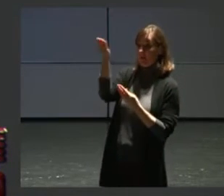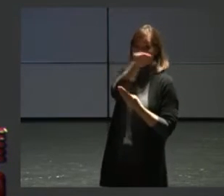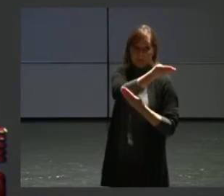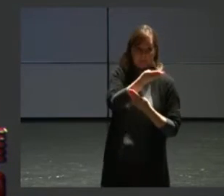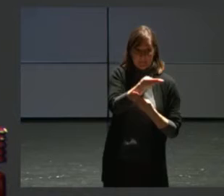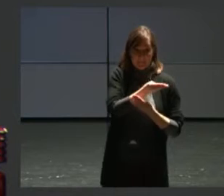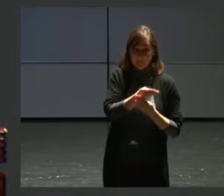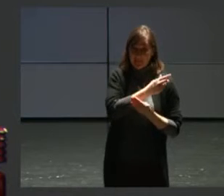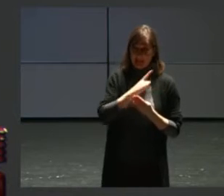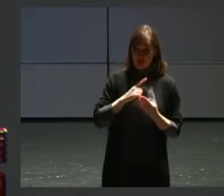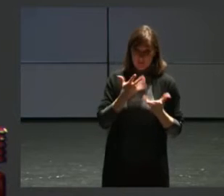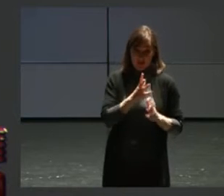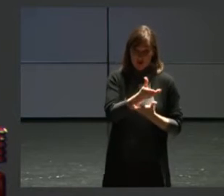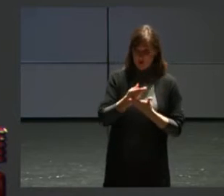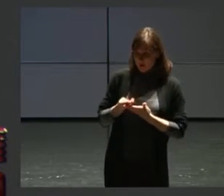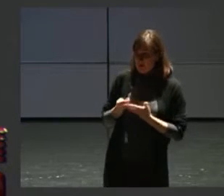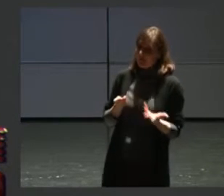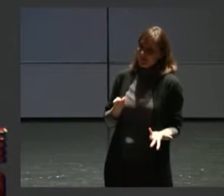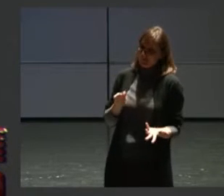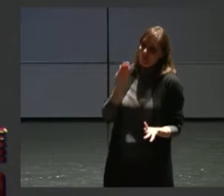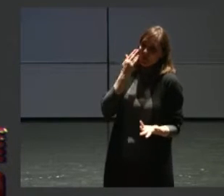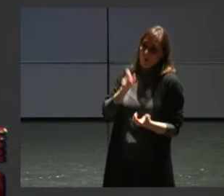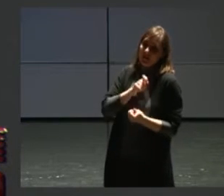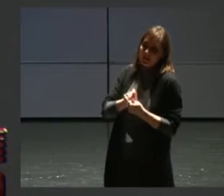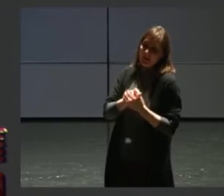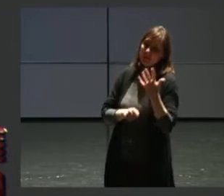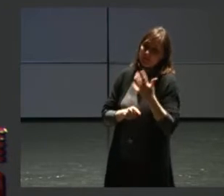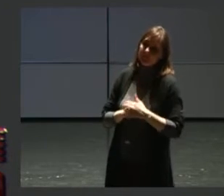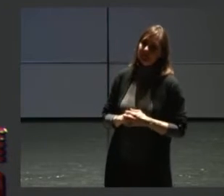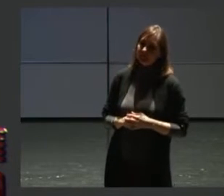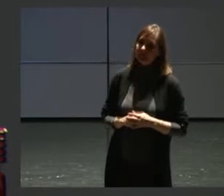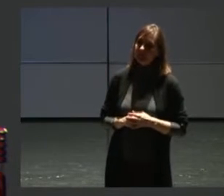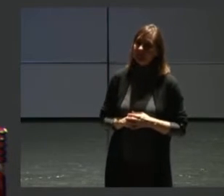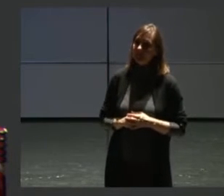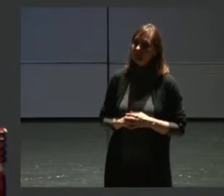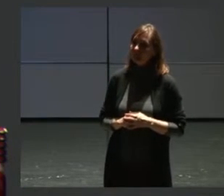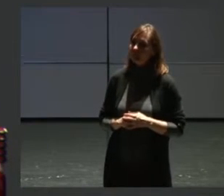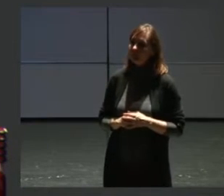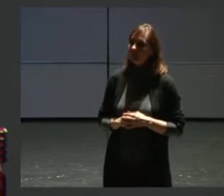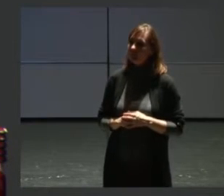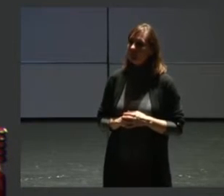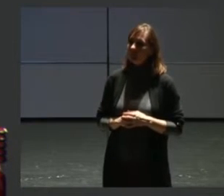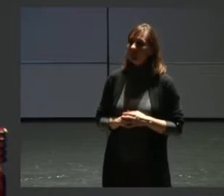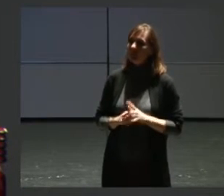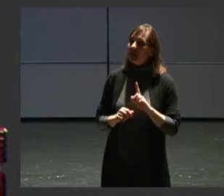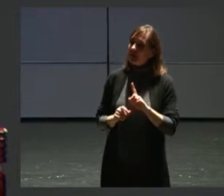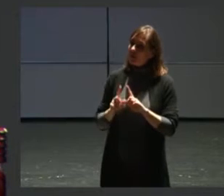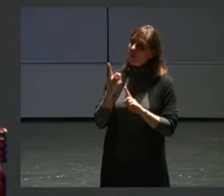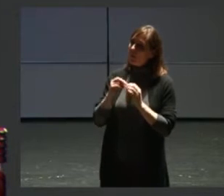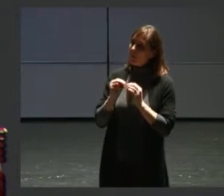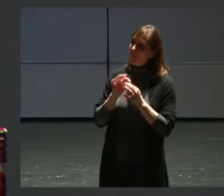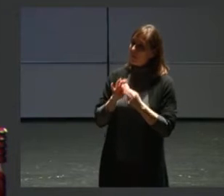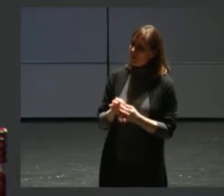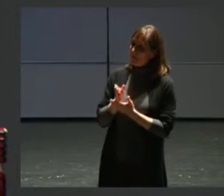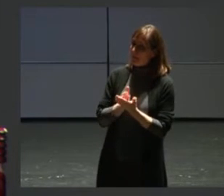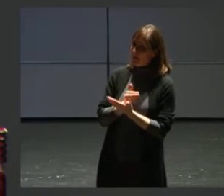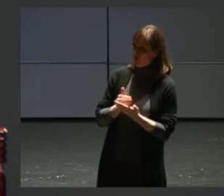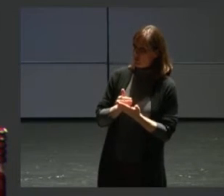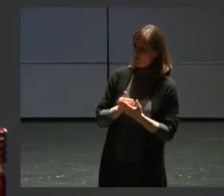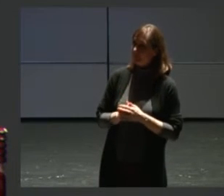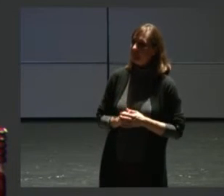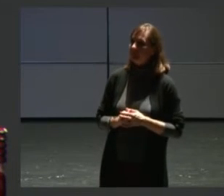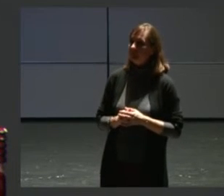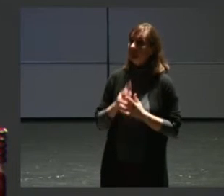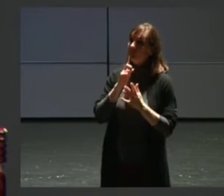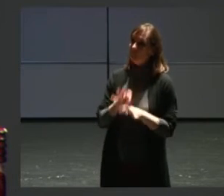at for the future right now. Before I move off the budget, I have to tell you about one of the most important things that we've been